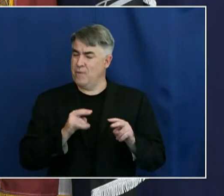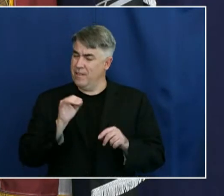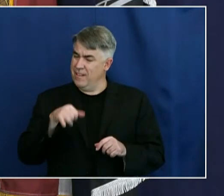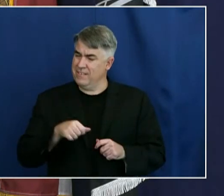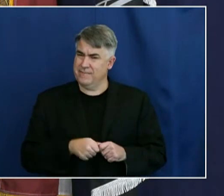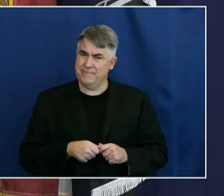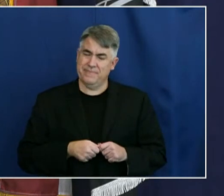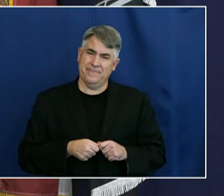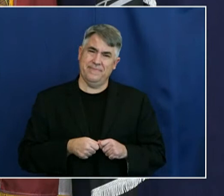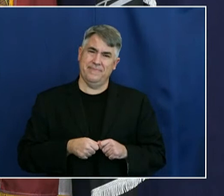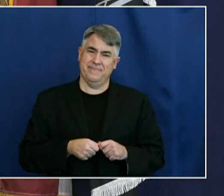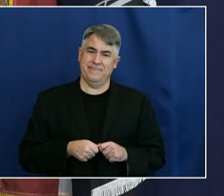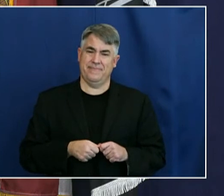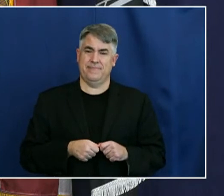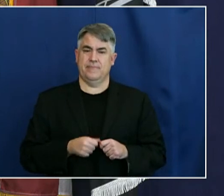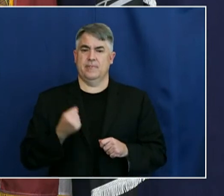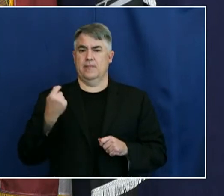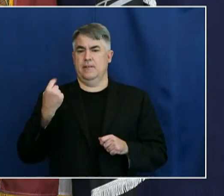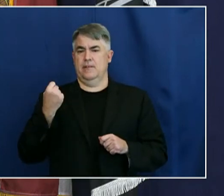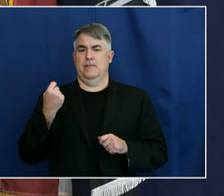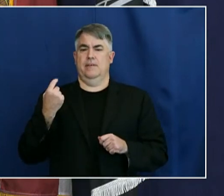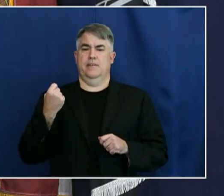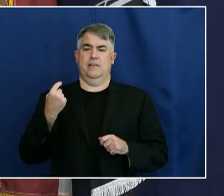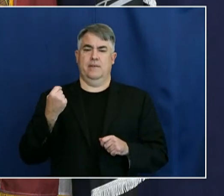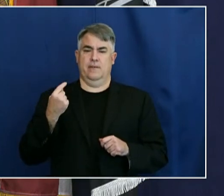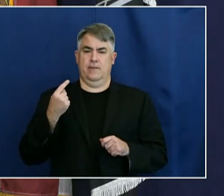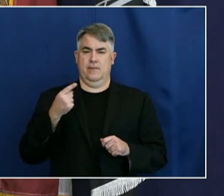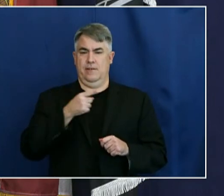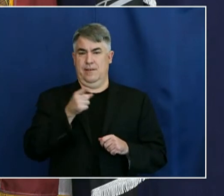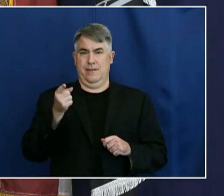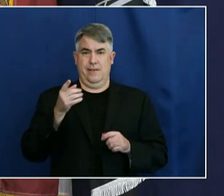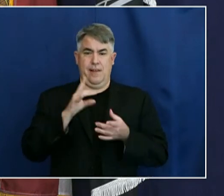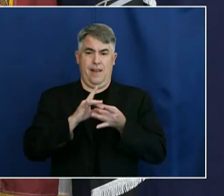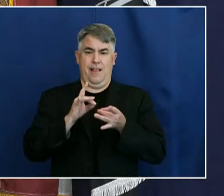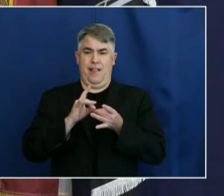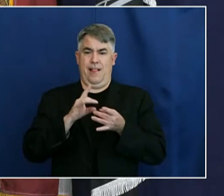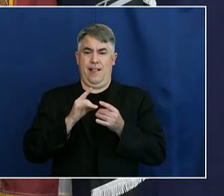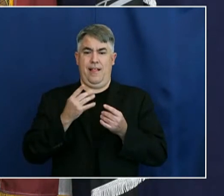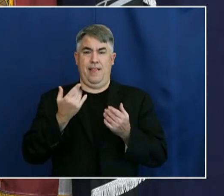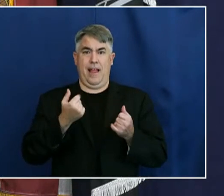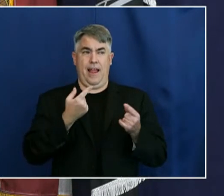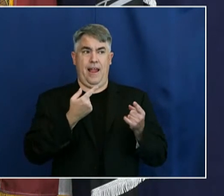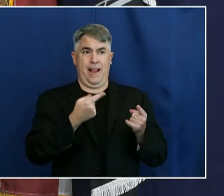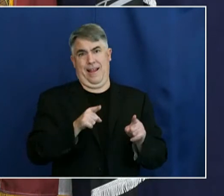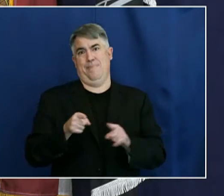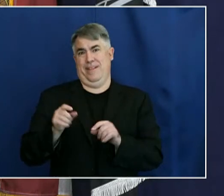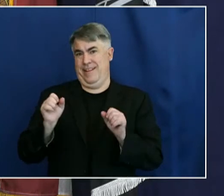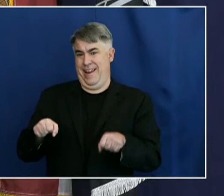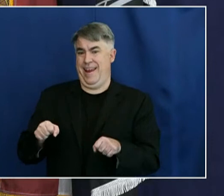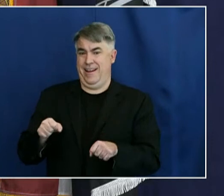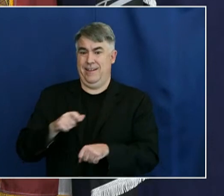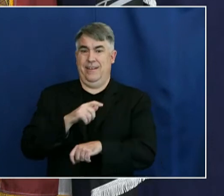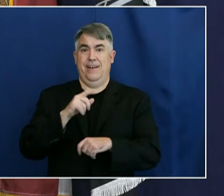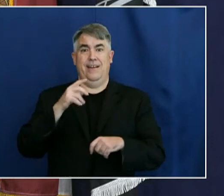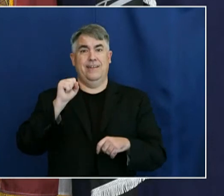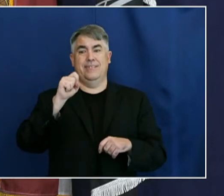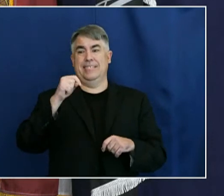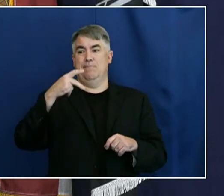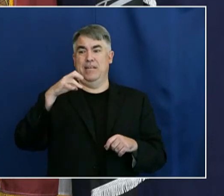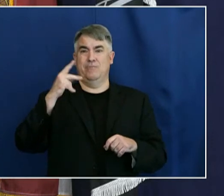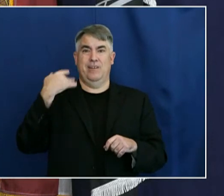know, you've identified some possible contributing factors that San Diegans need to be remaining vigilant about.